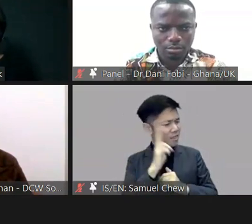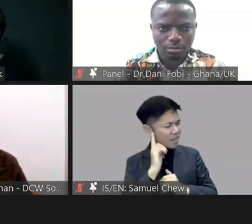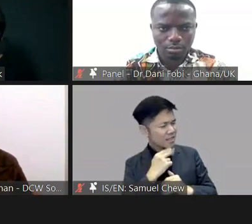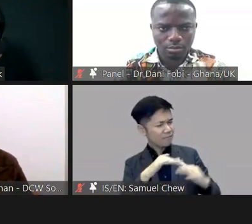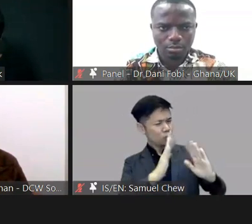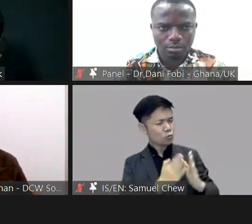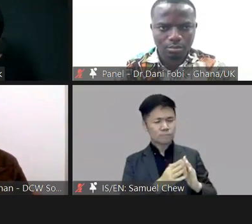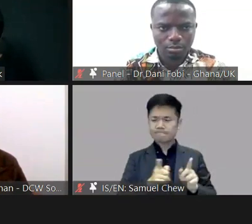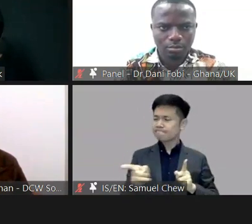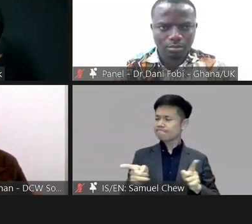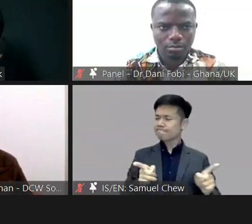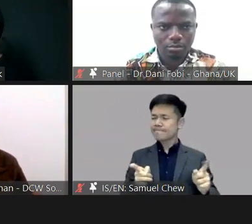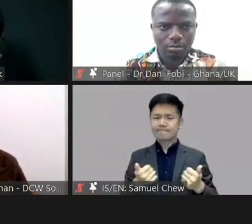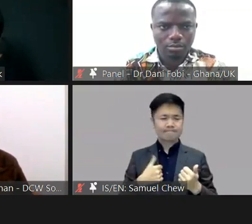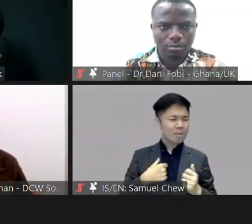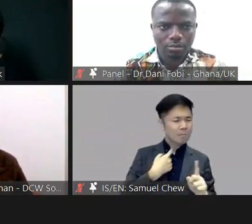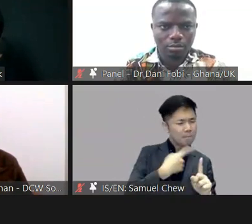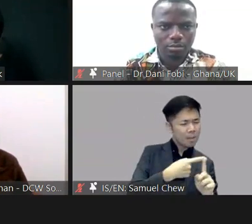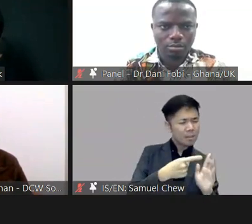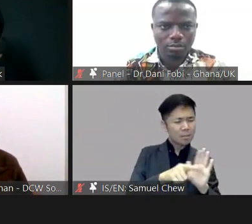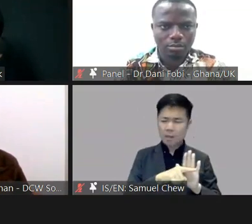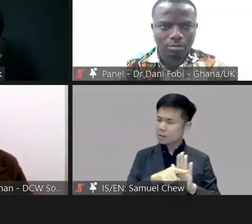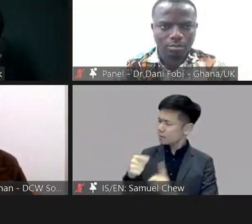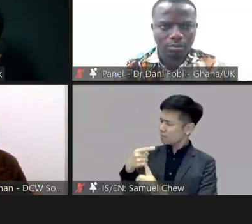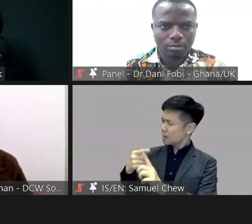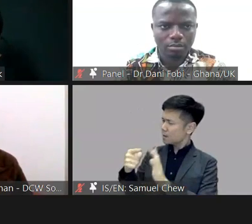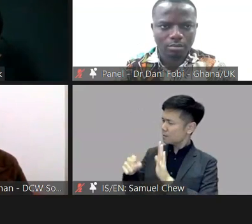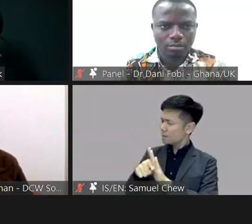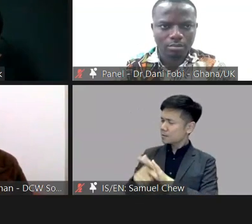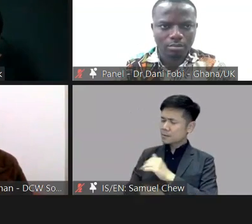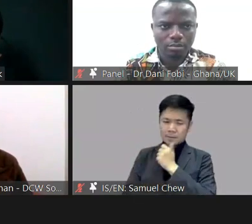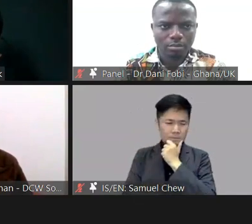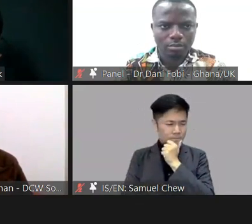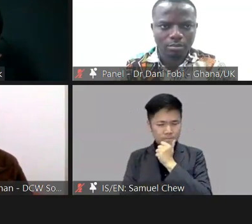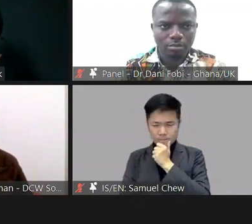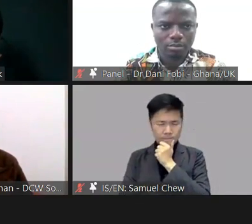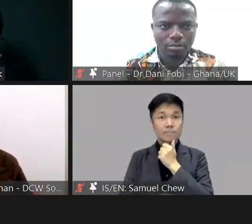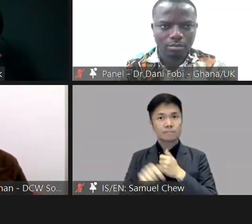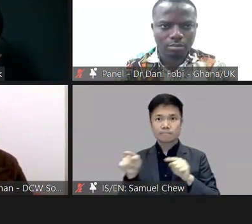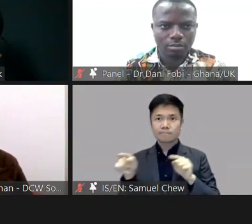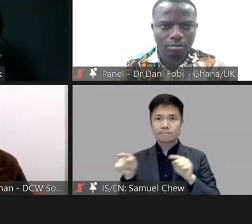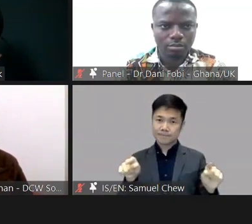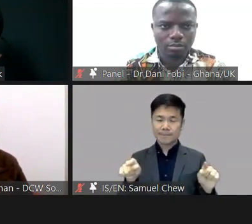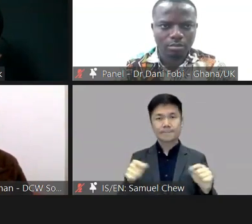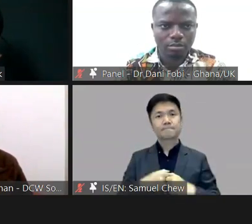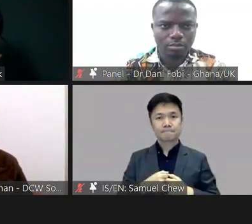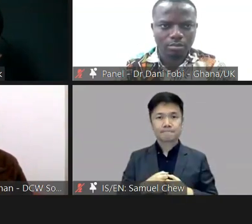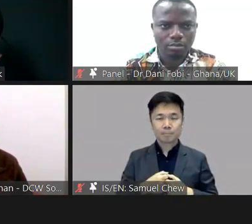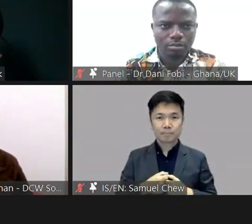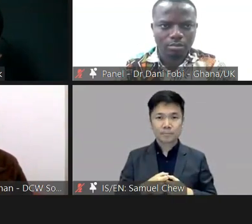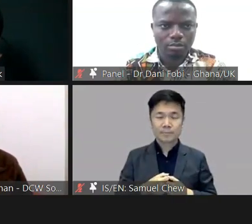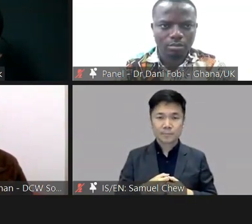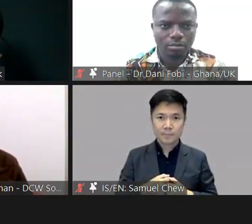child? Then from there, they can make the best choices. And also, it would be good to encourage the children to be involved in